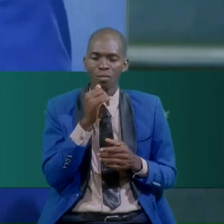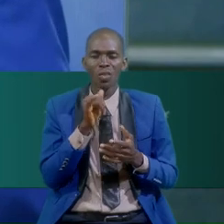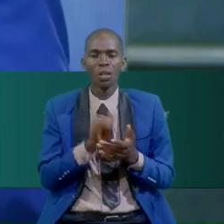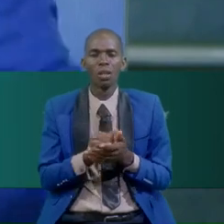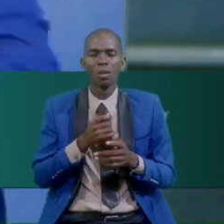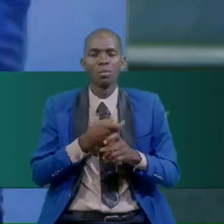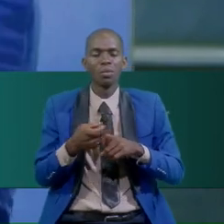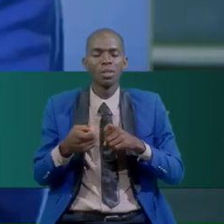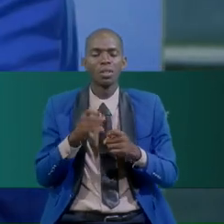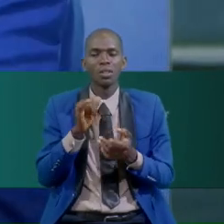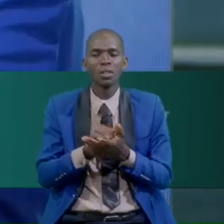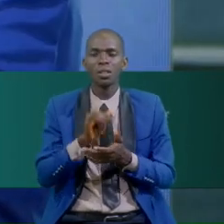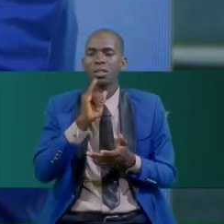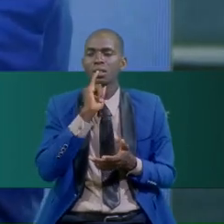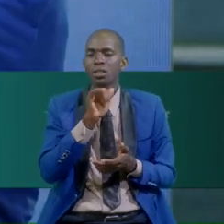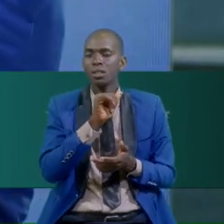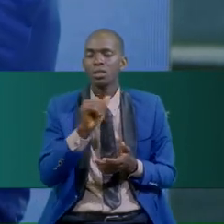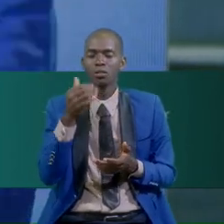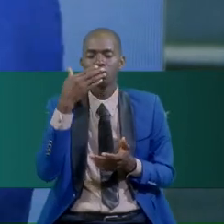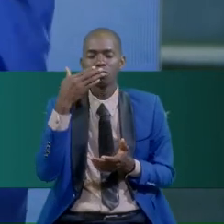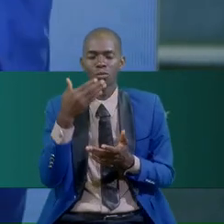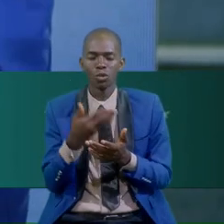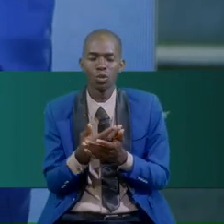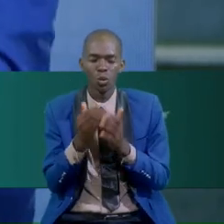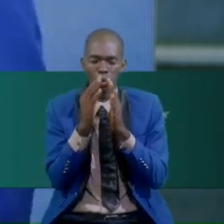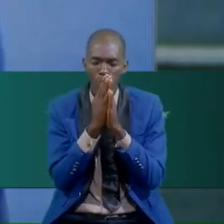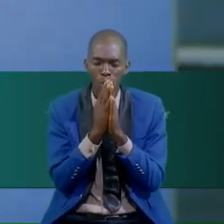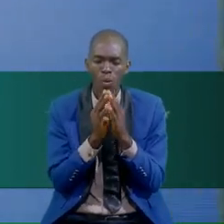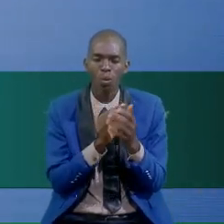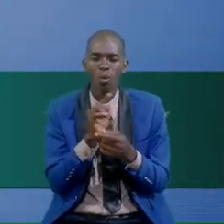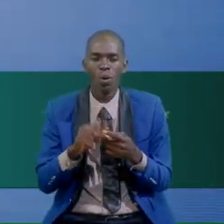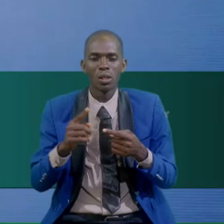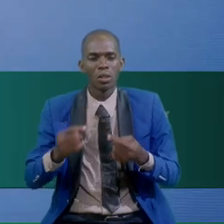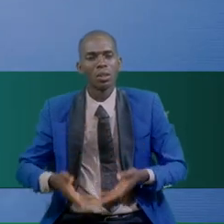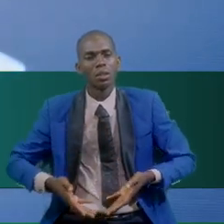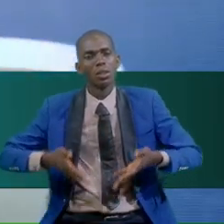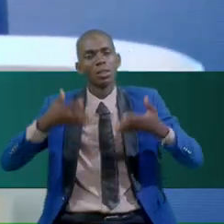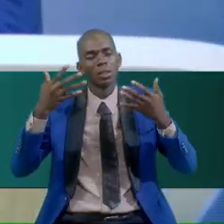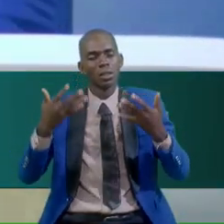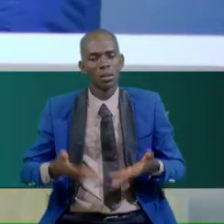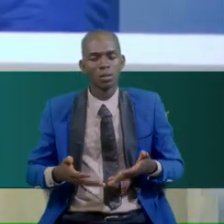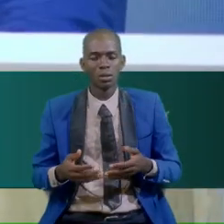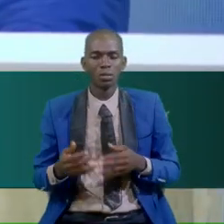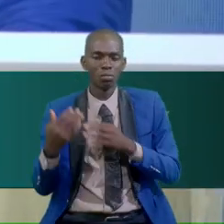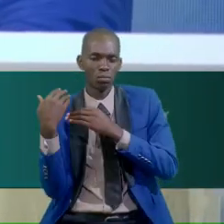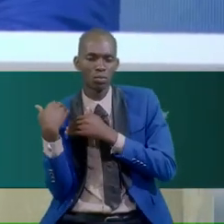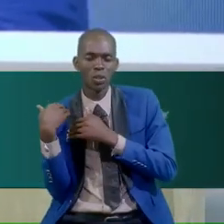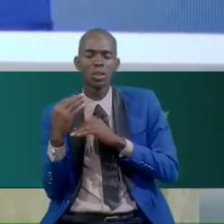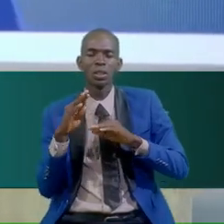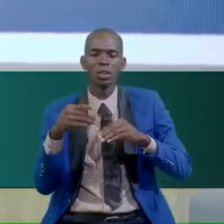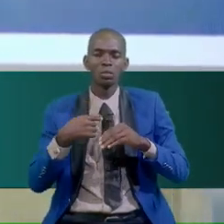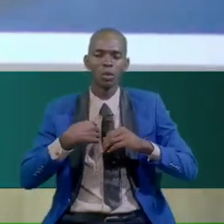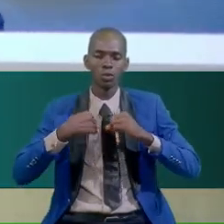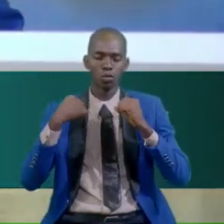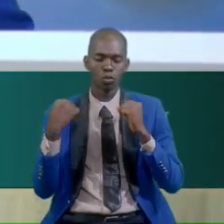good prayer. When the load is heavier, give me a stronger shoulder